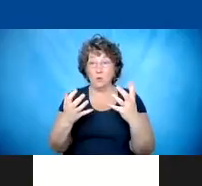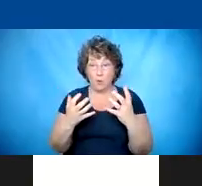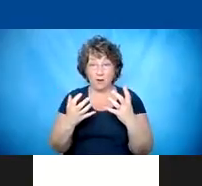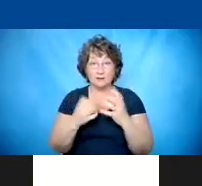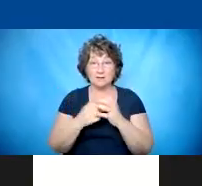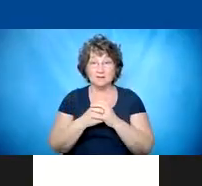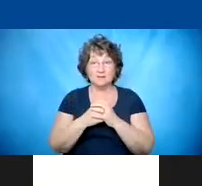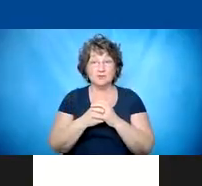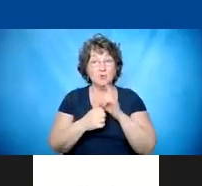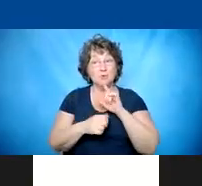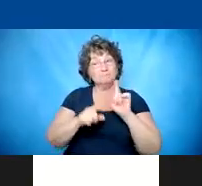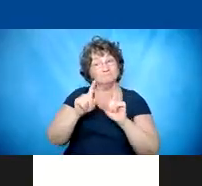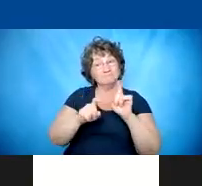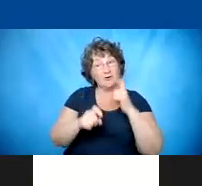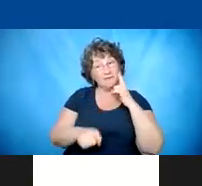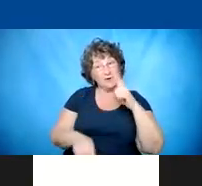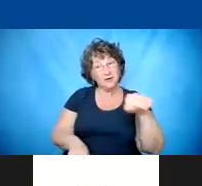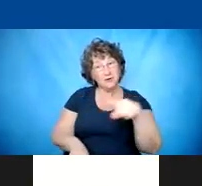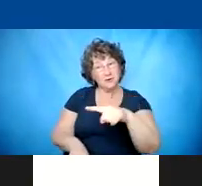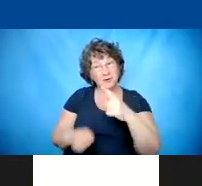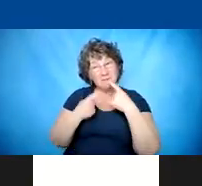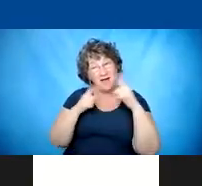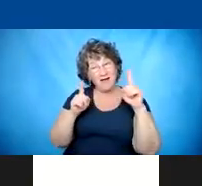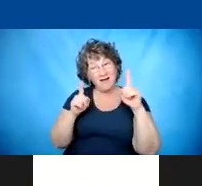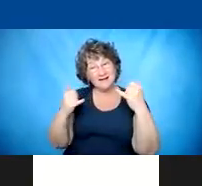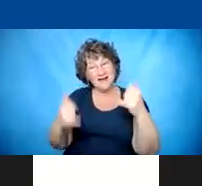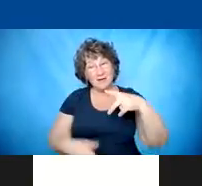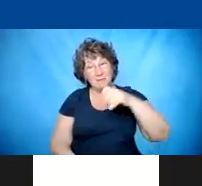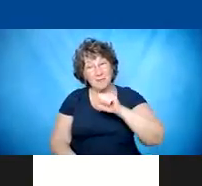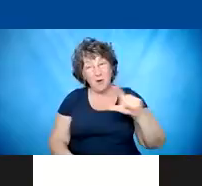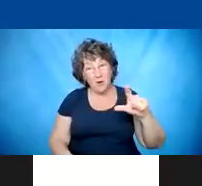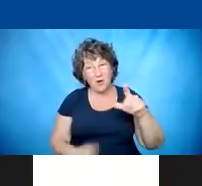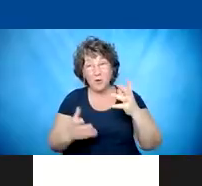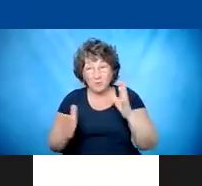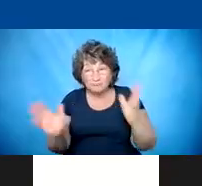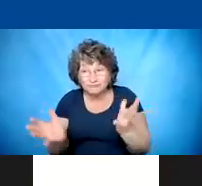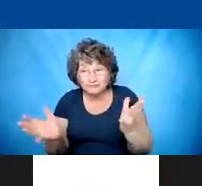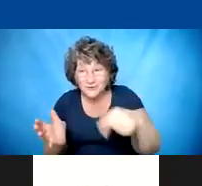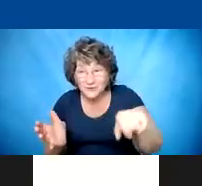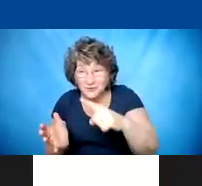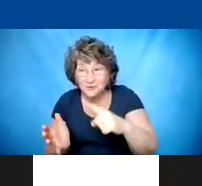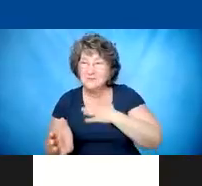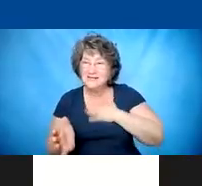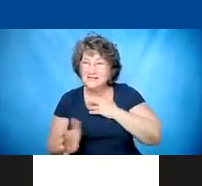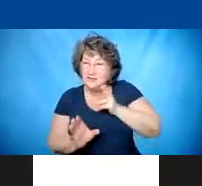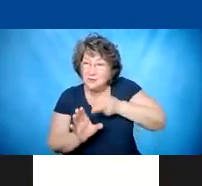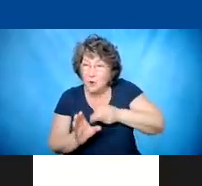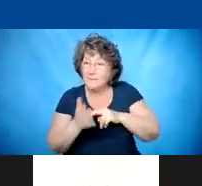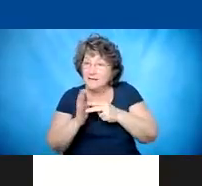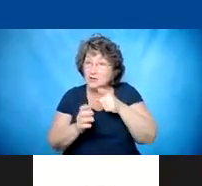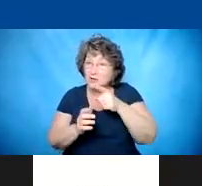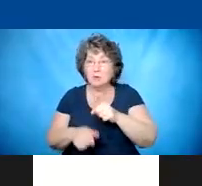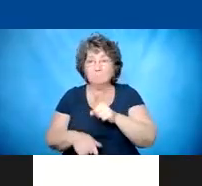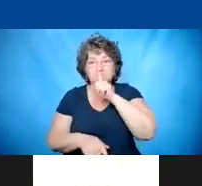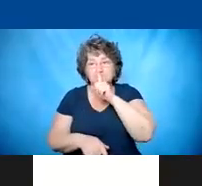of you. We're going to launch a poll and we encourage all of you to participate. The poll is anonymous, so go ahead